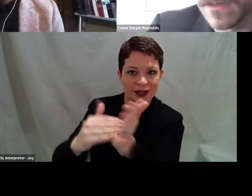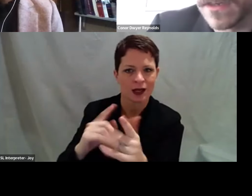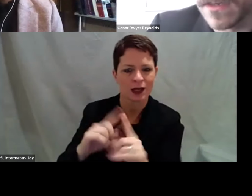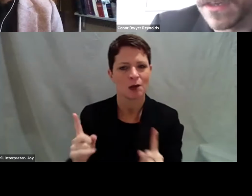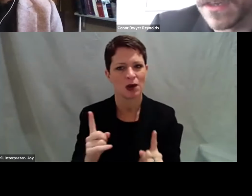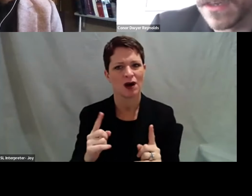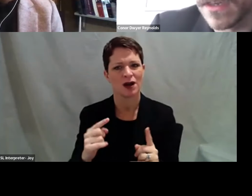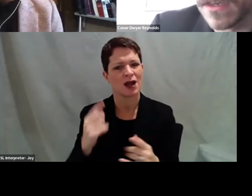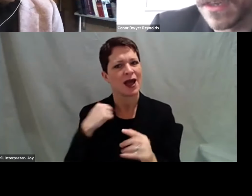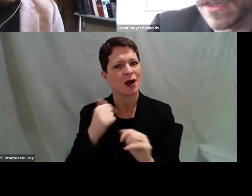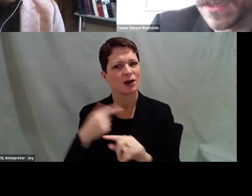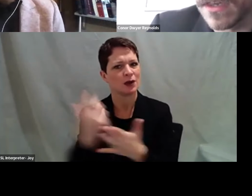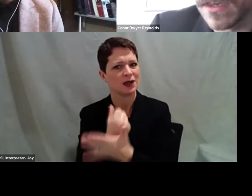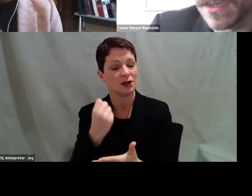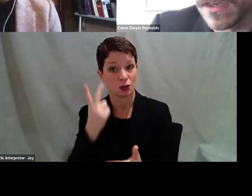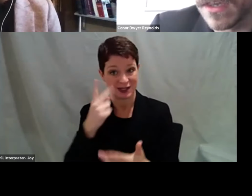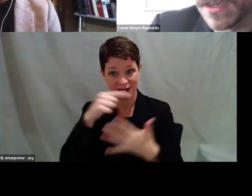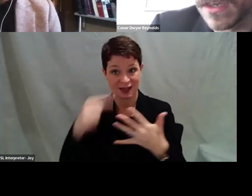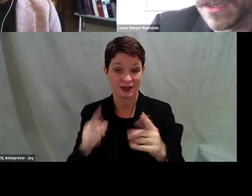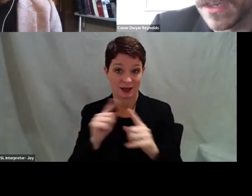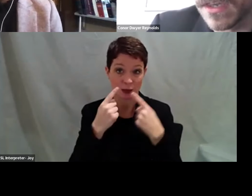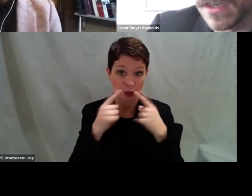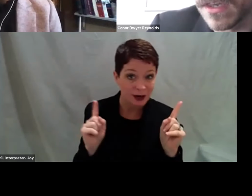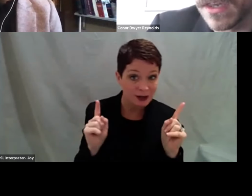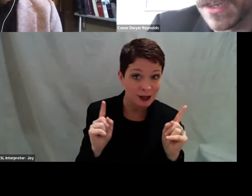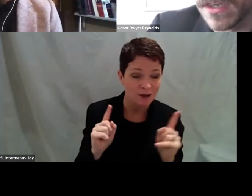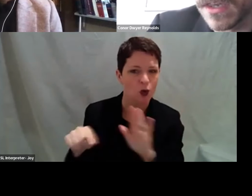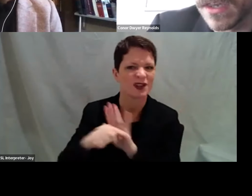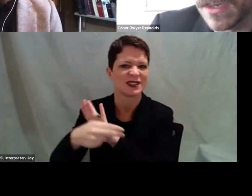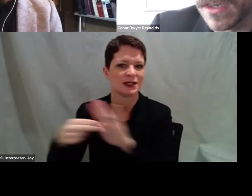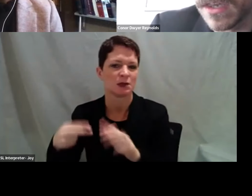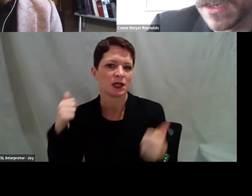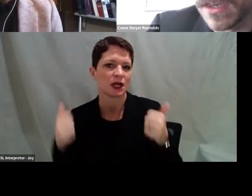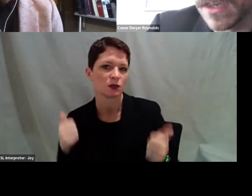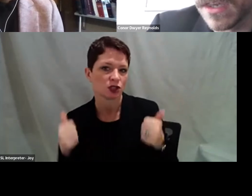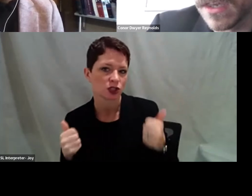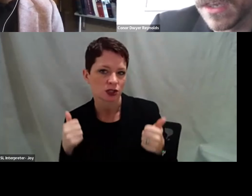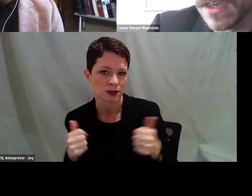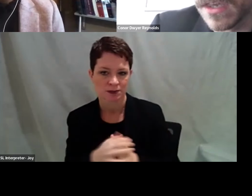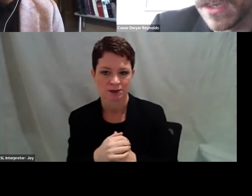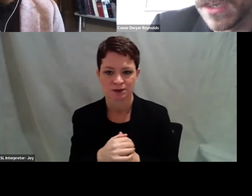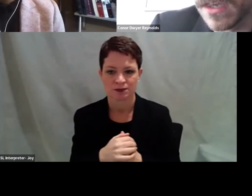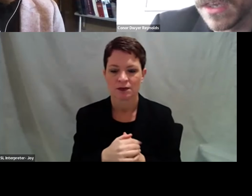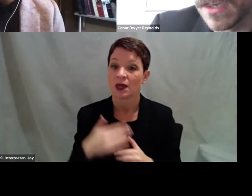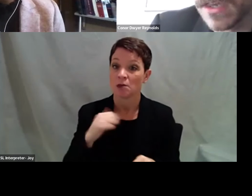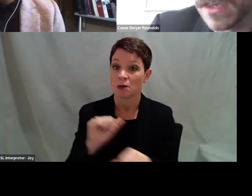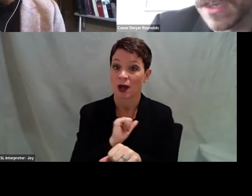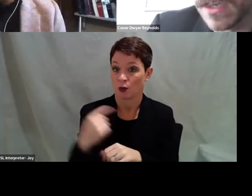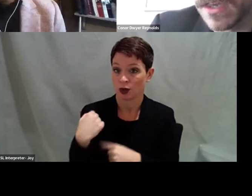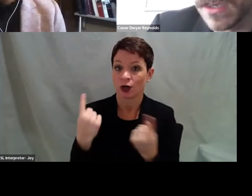these frames? Can we see them as productive or stigmatizing? So in my work, I've